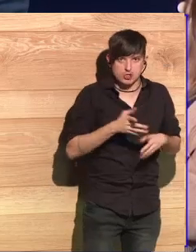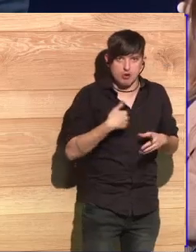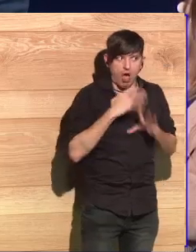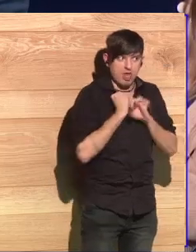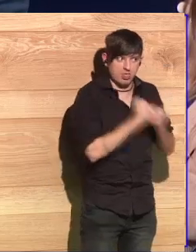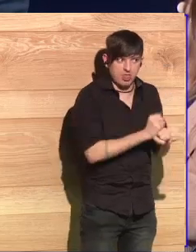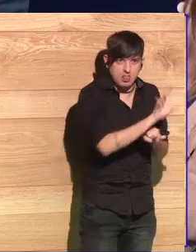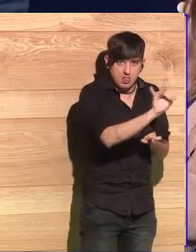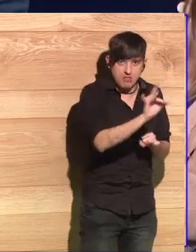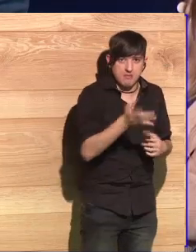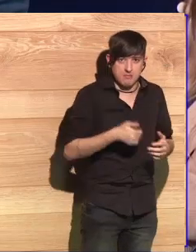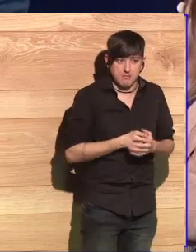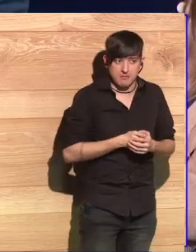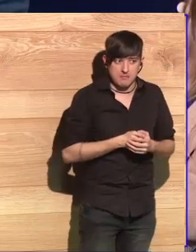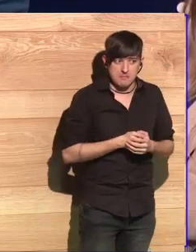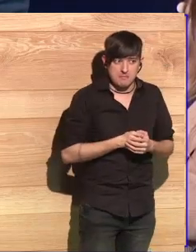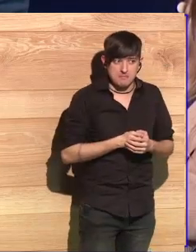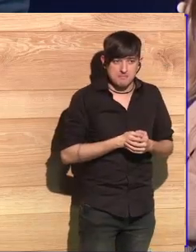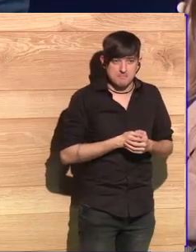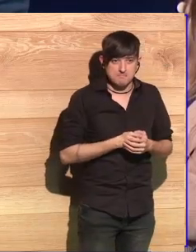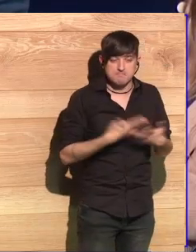I was an addict in my own way.